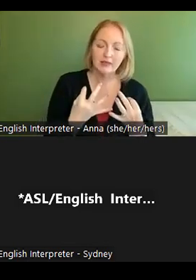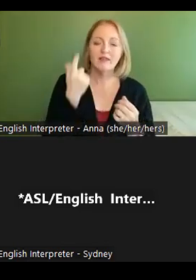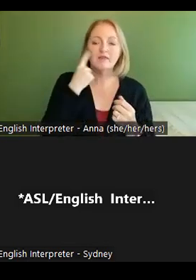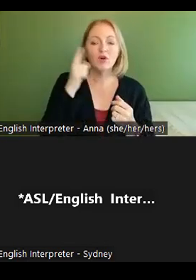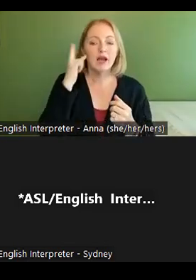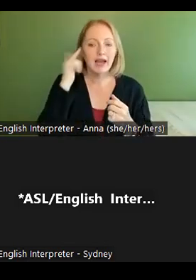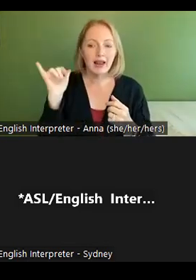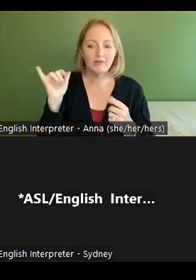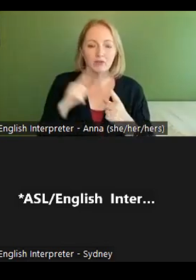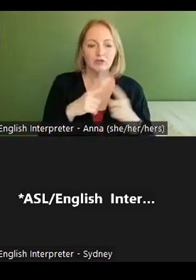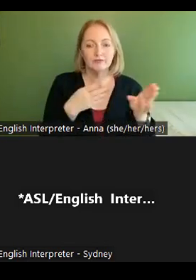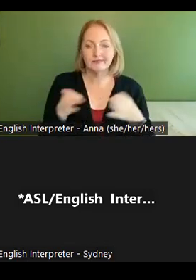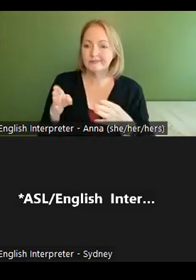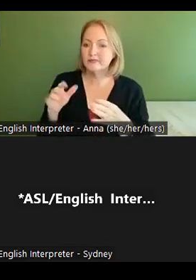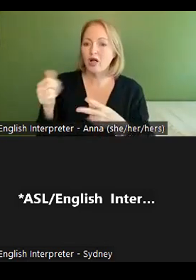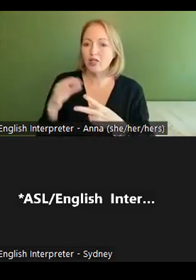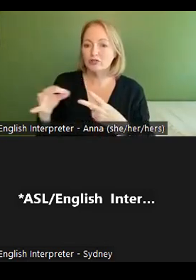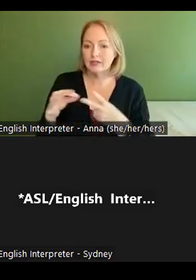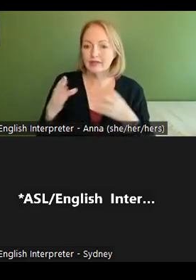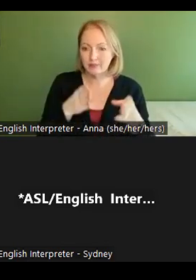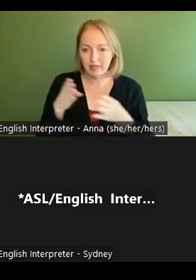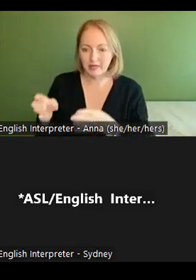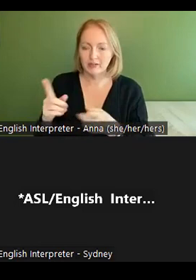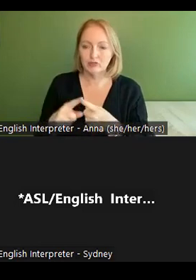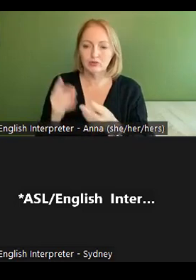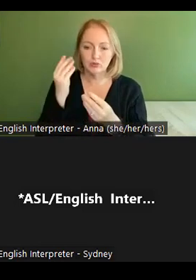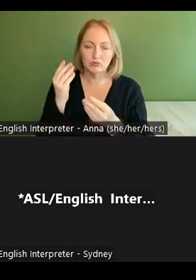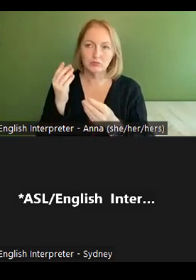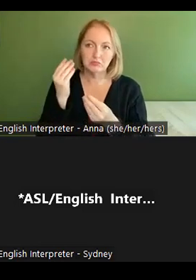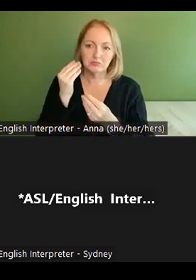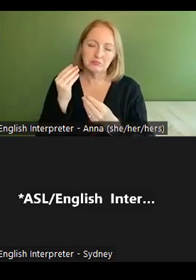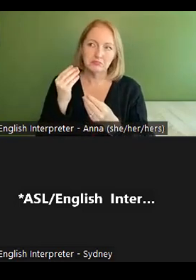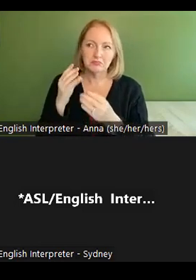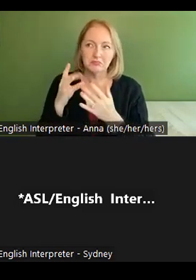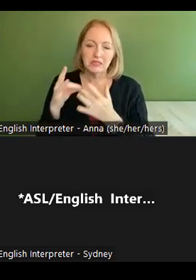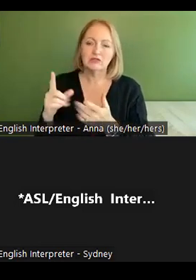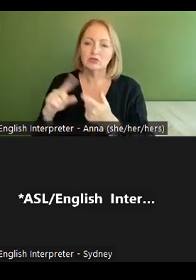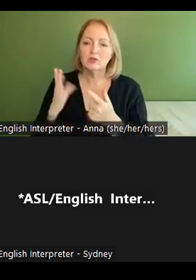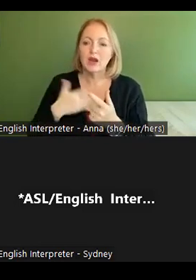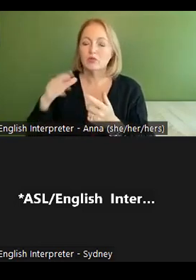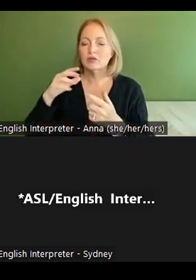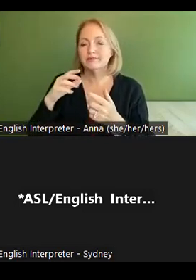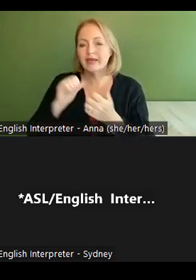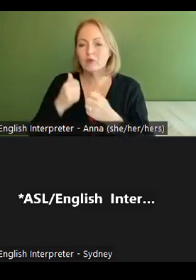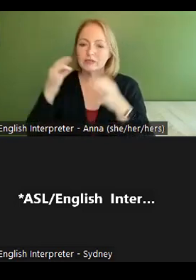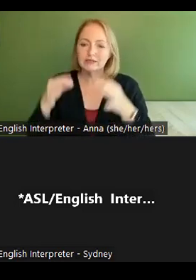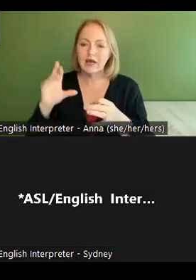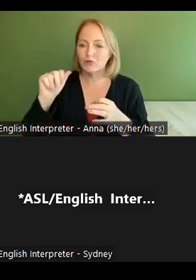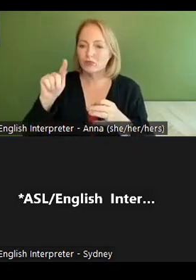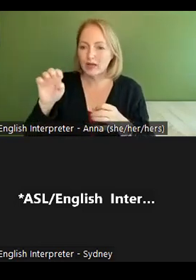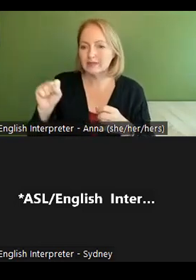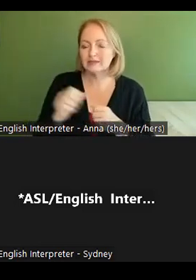California to move to an alternative methodology to inform state child care subsidy rates. The